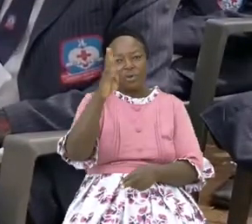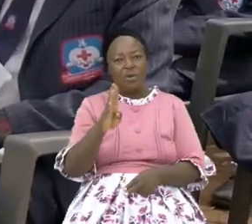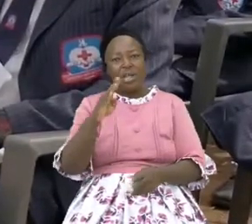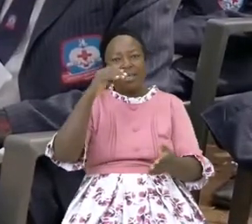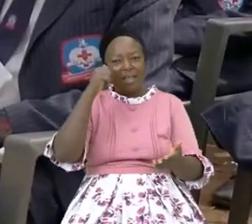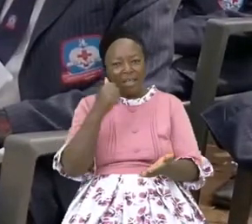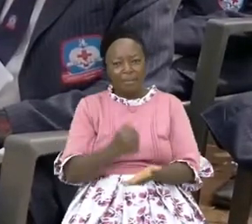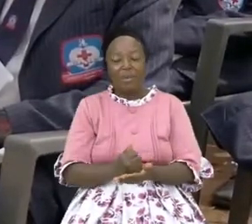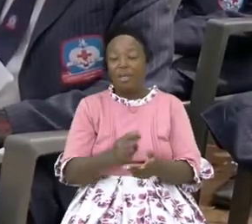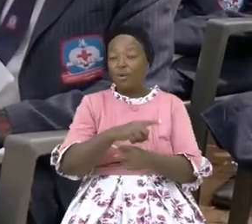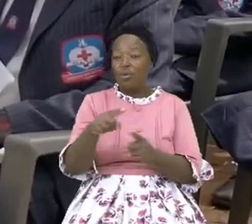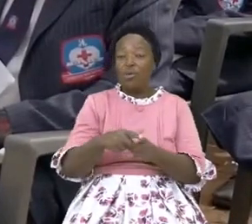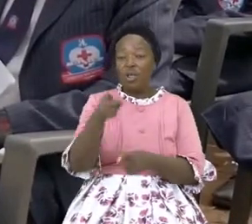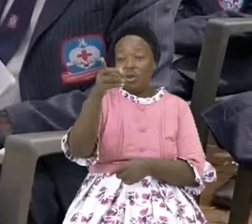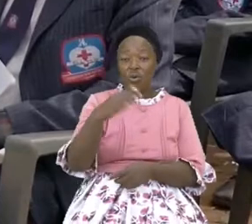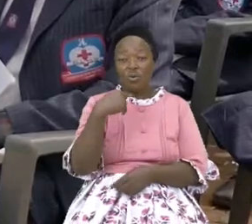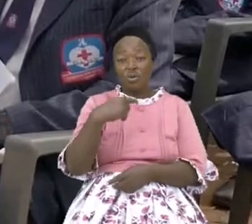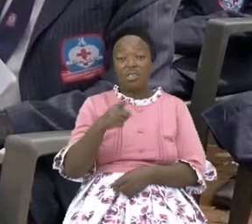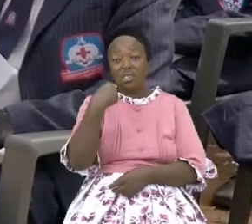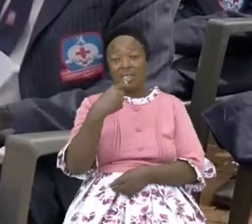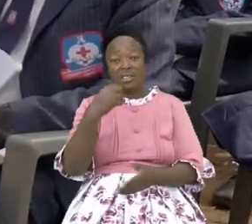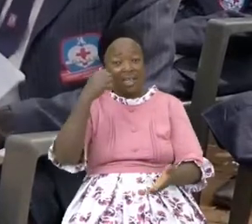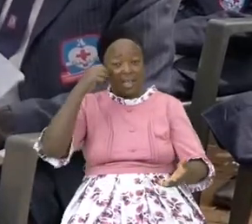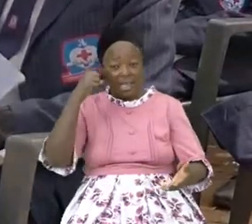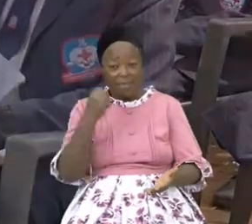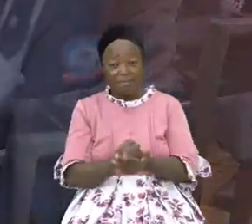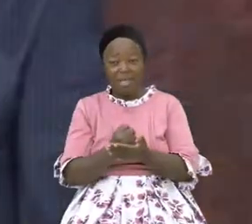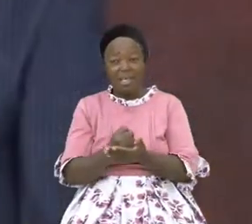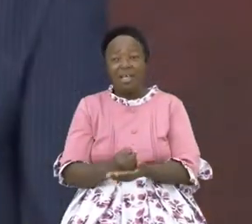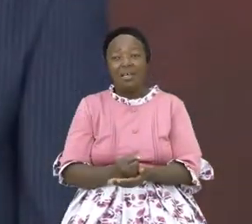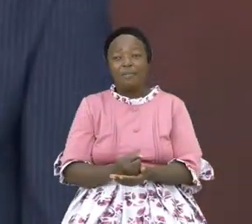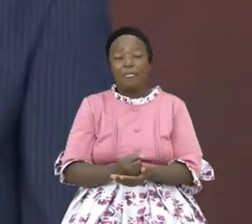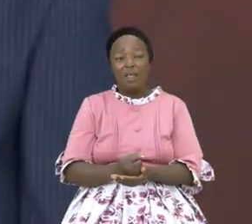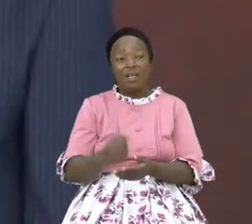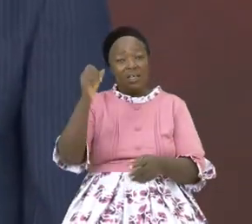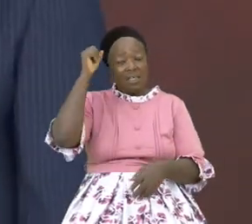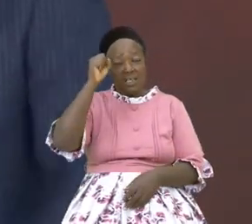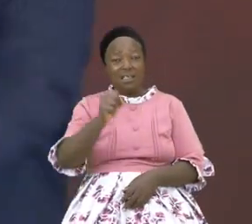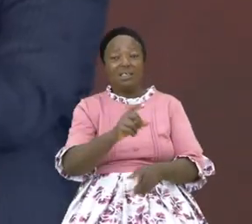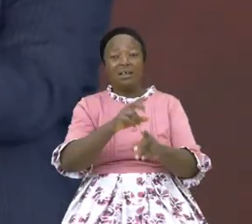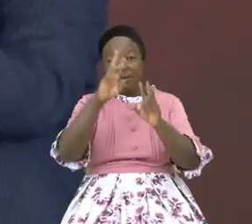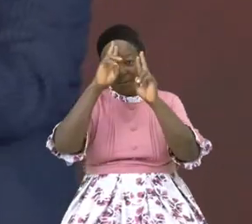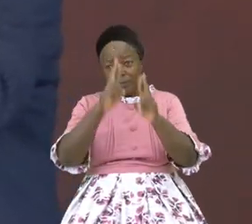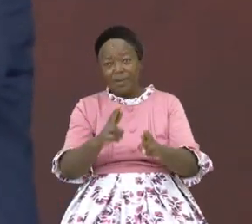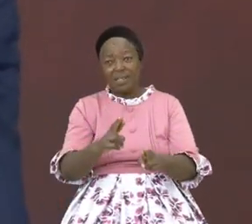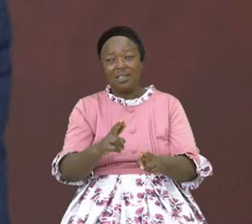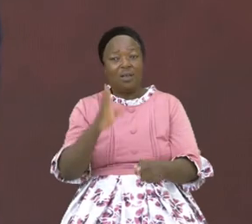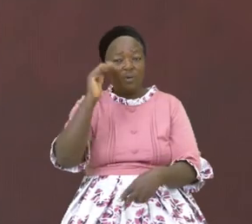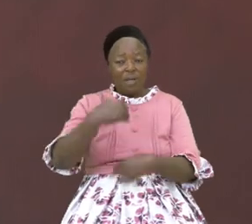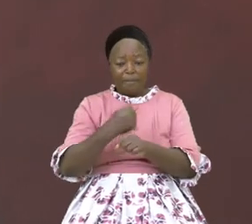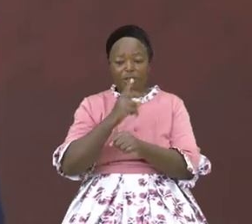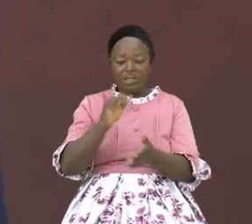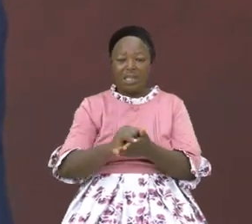God says amen, his integrity will make sure it is known. Number two,